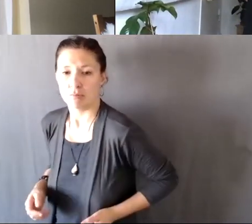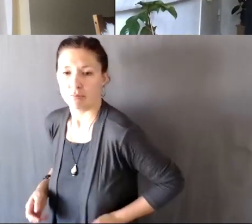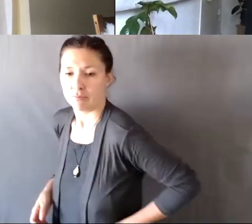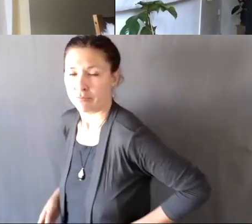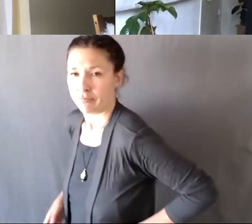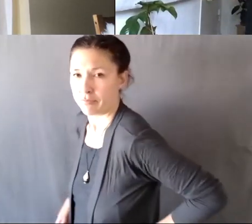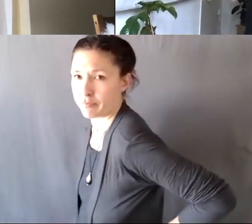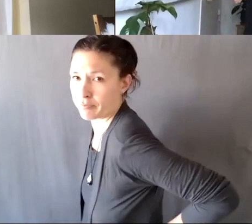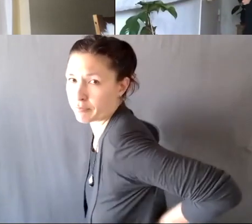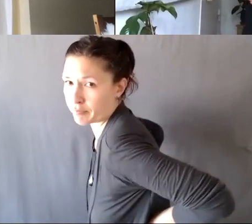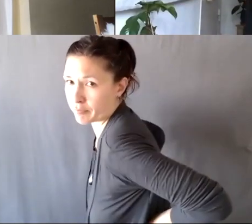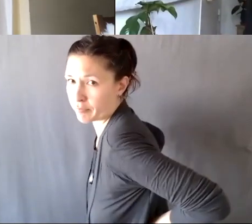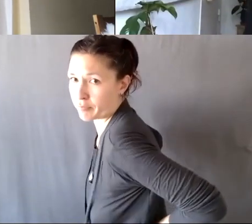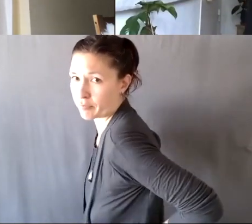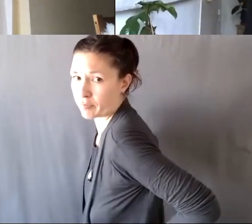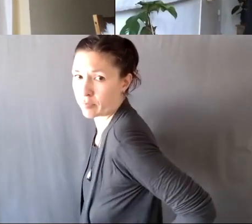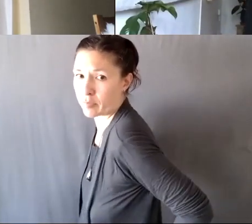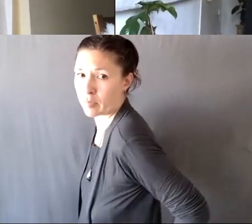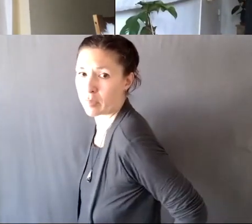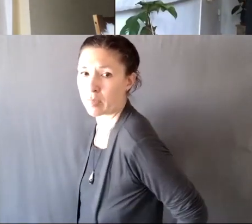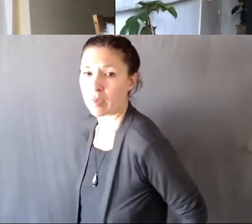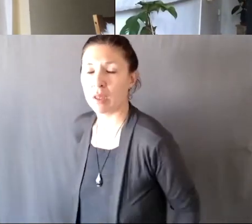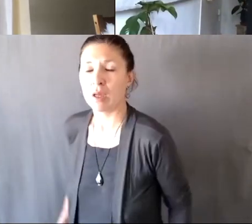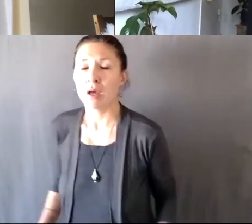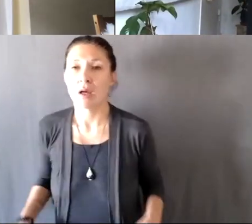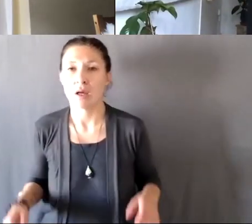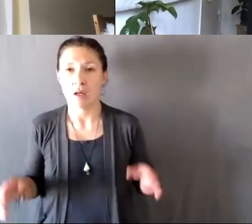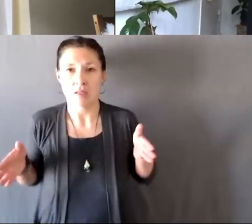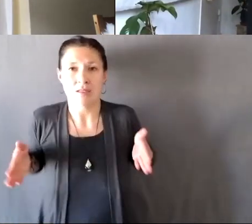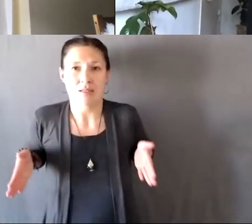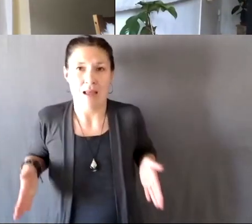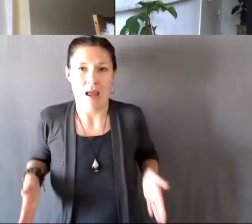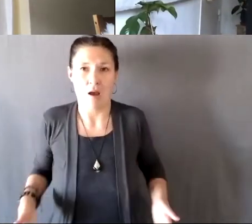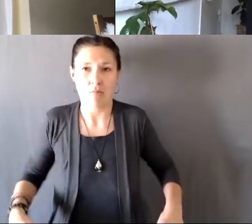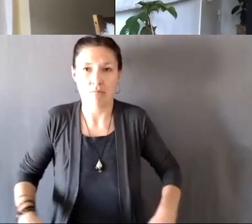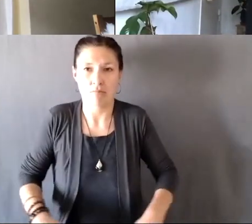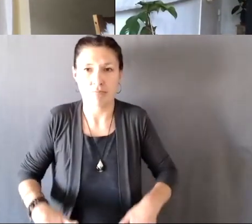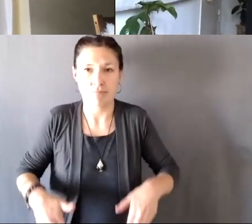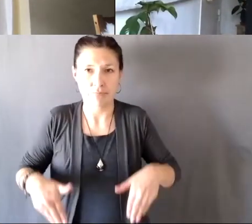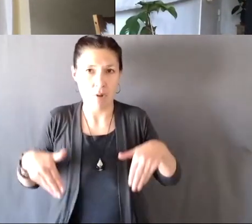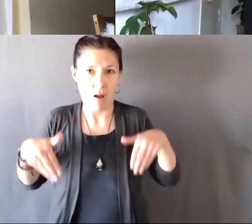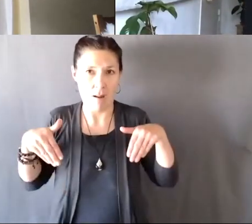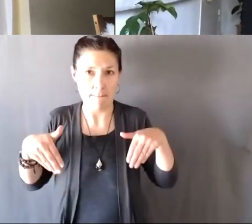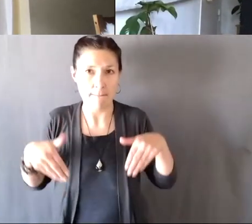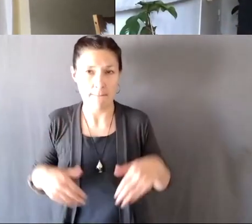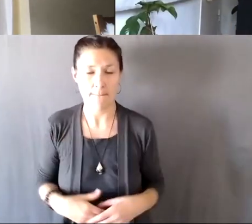the legs and return rolling up, moving up the inside of the legs.